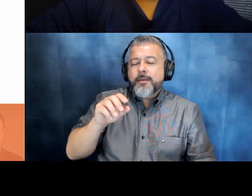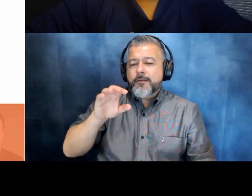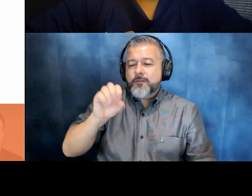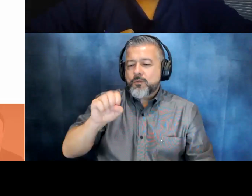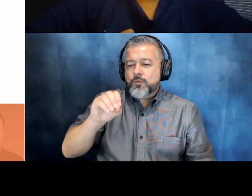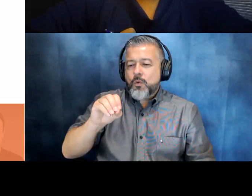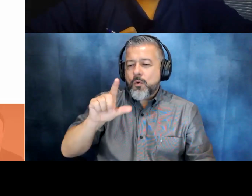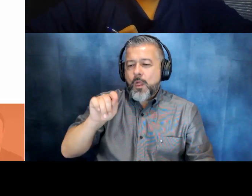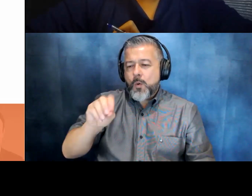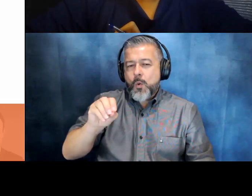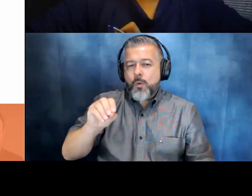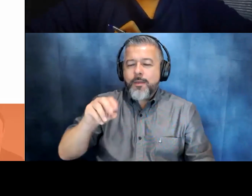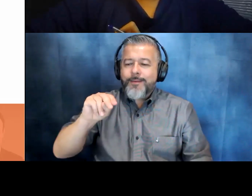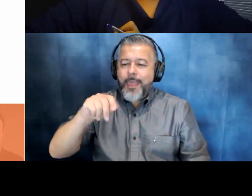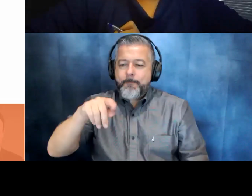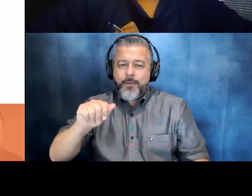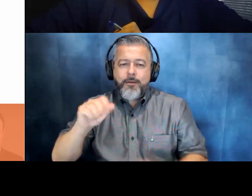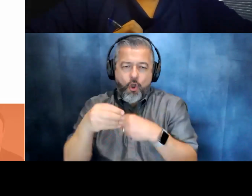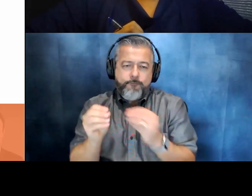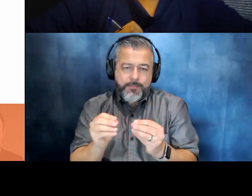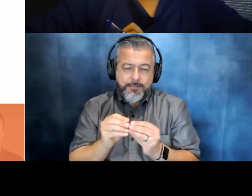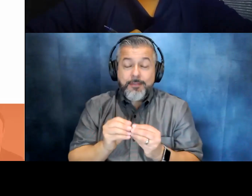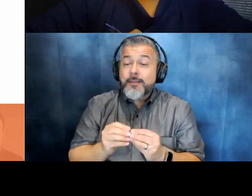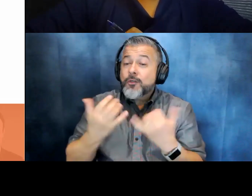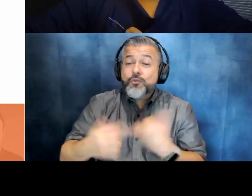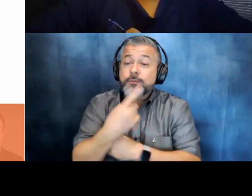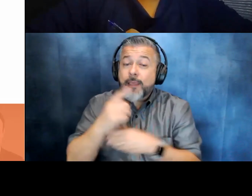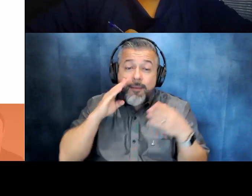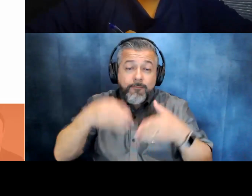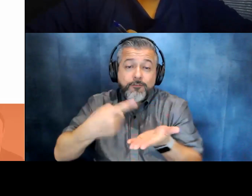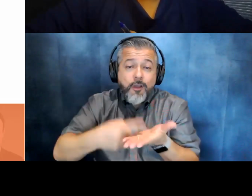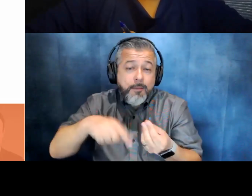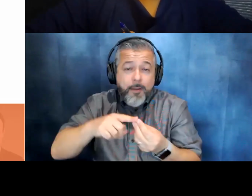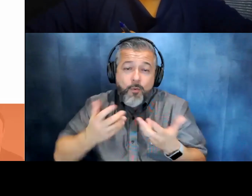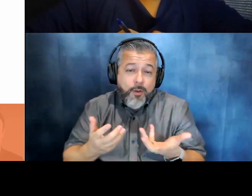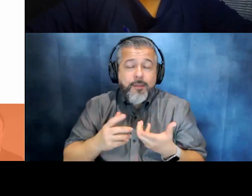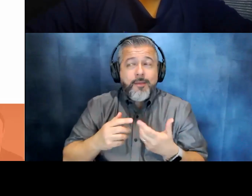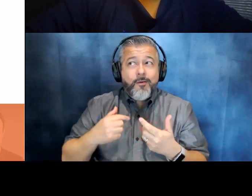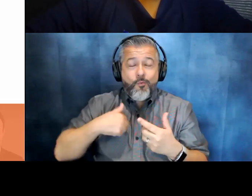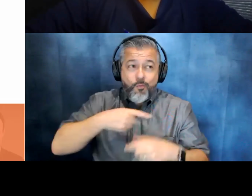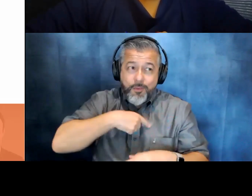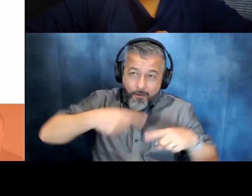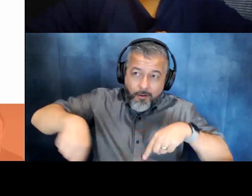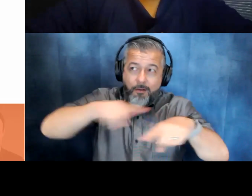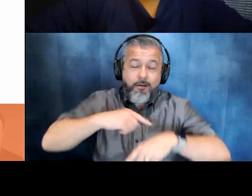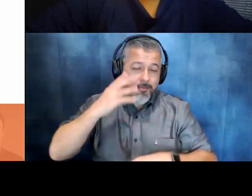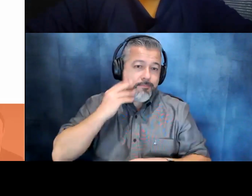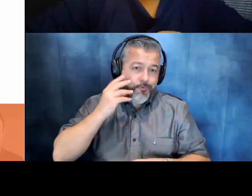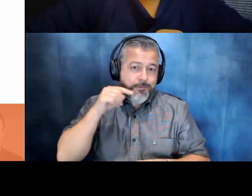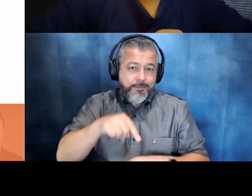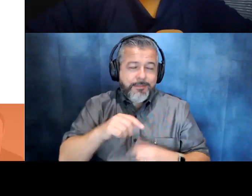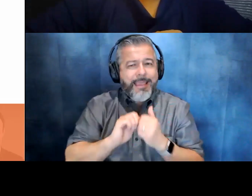us today about, I think, the issue we're all feeling, which is how do we prevent isolation, depression,